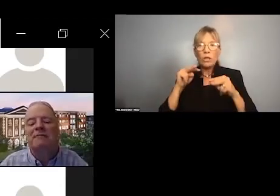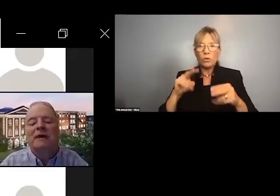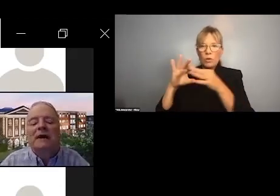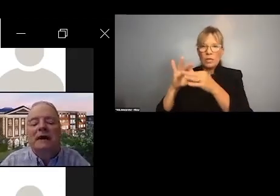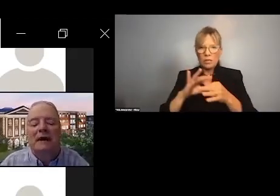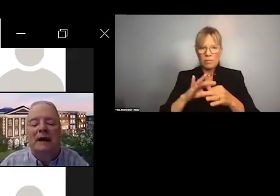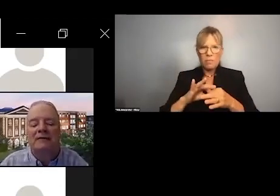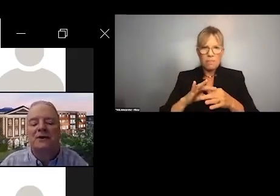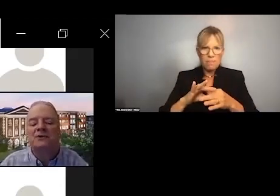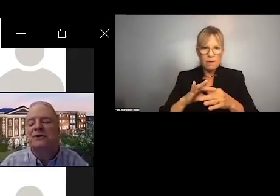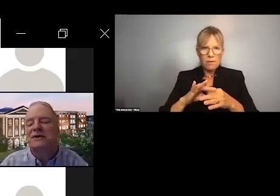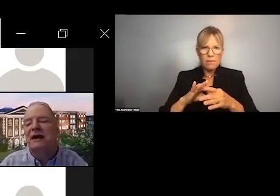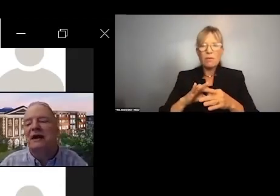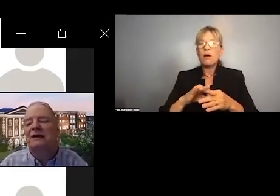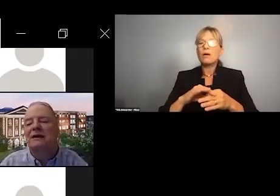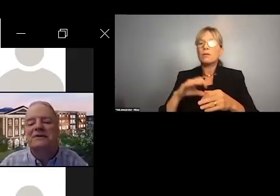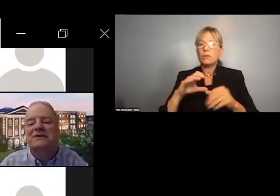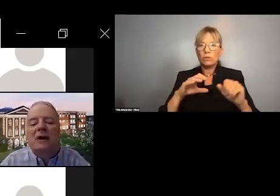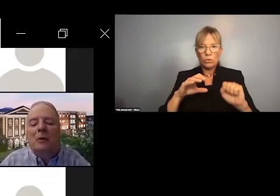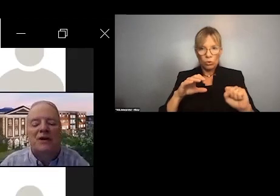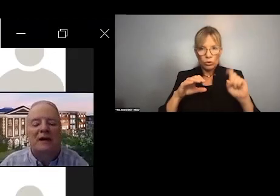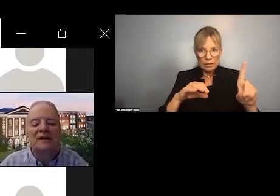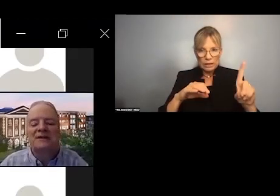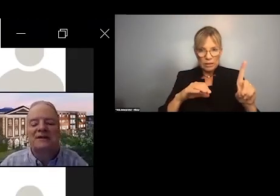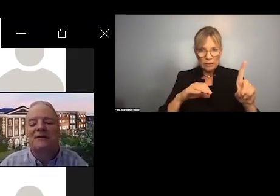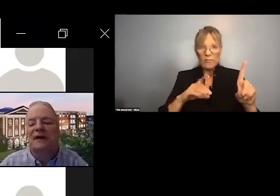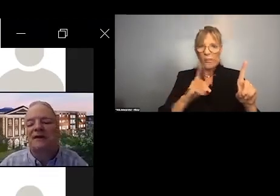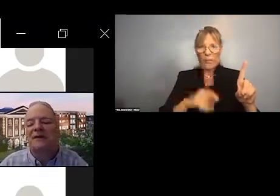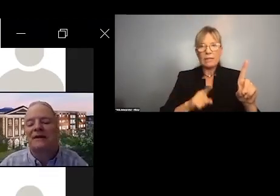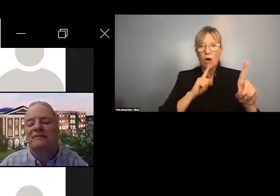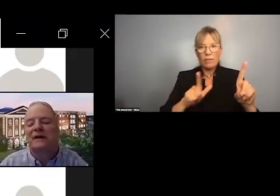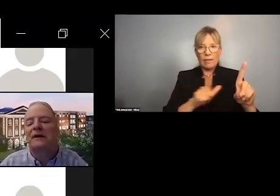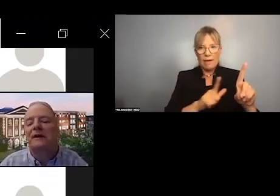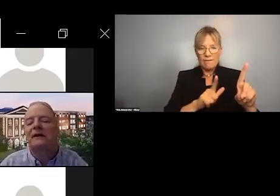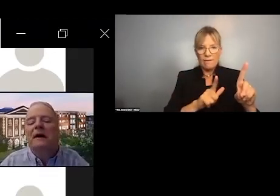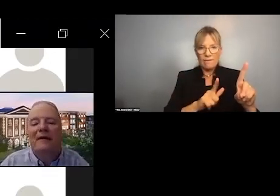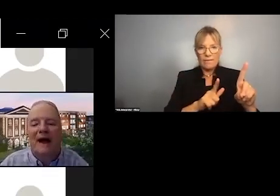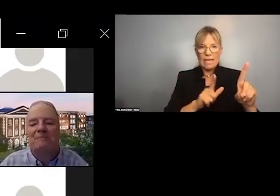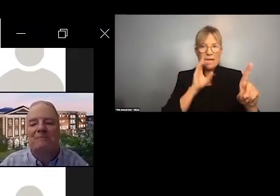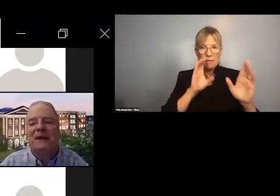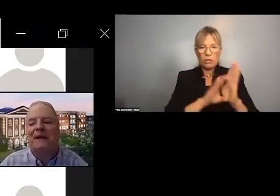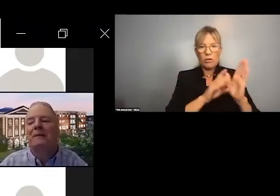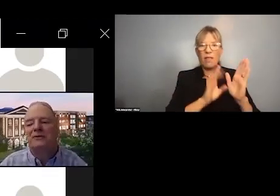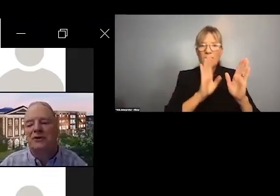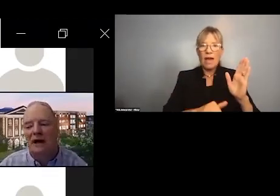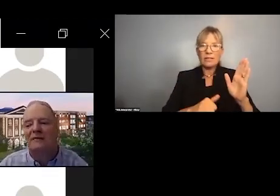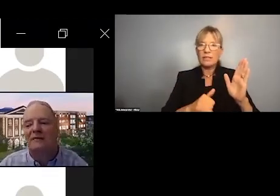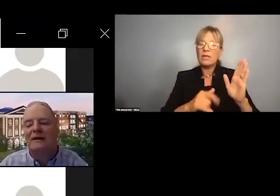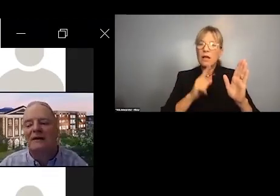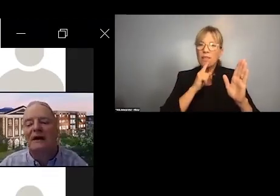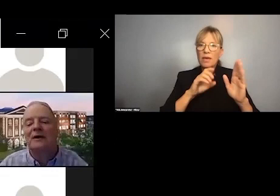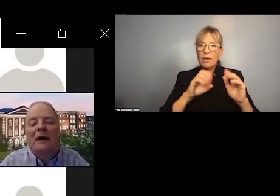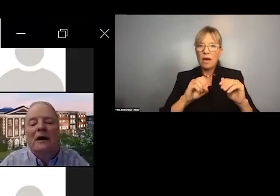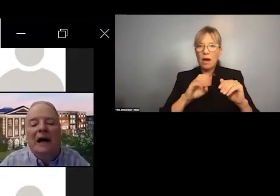relationship of, again, the social disconnectedness, which actually is on the left in this figure, and that being the